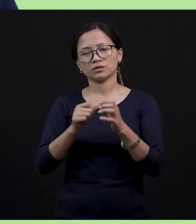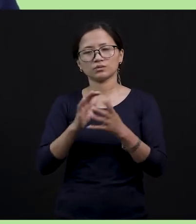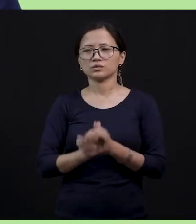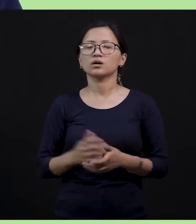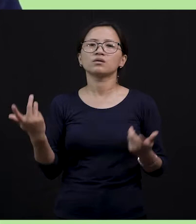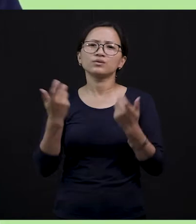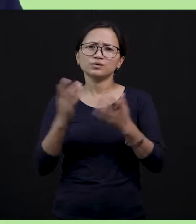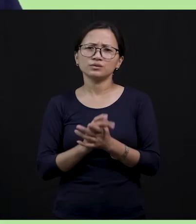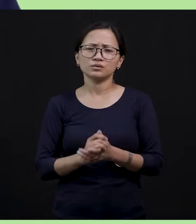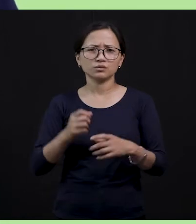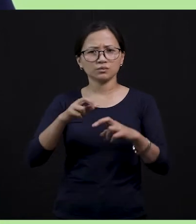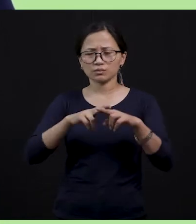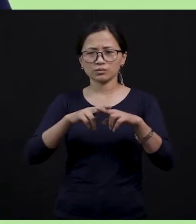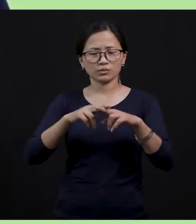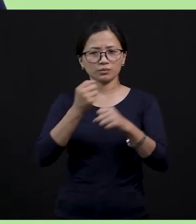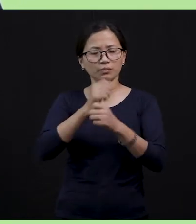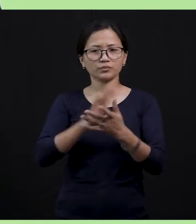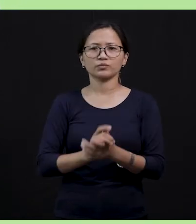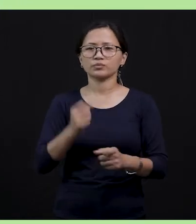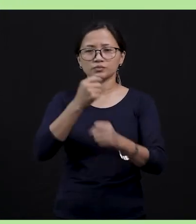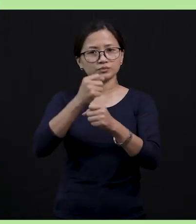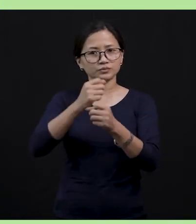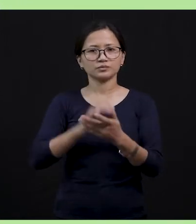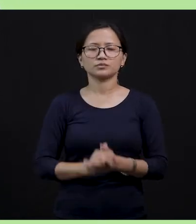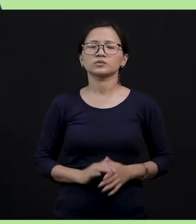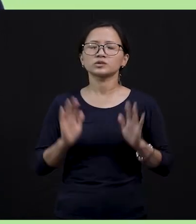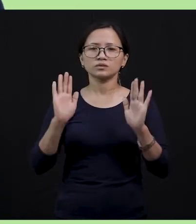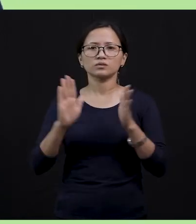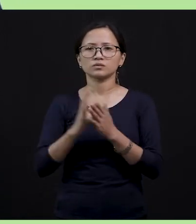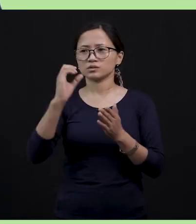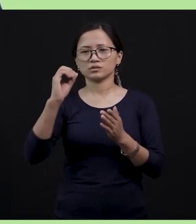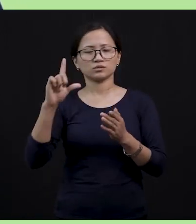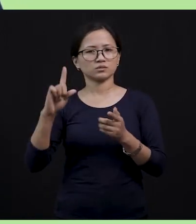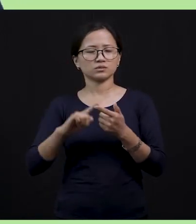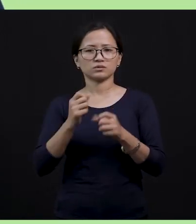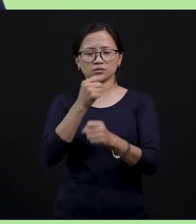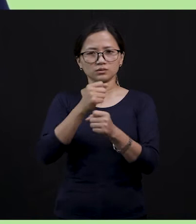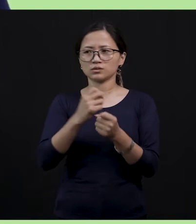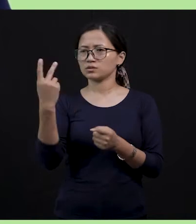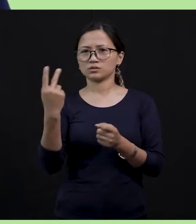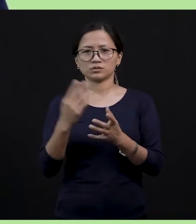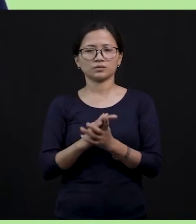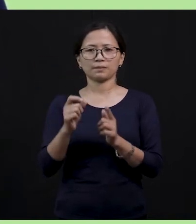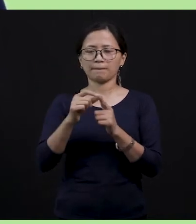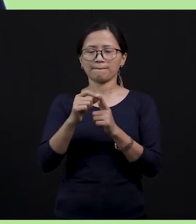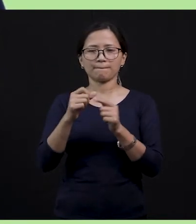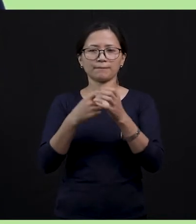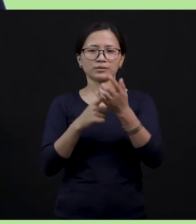a government? So what happens is then you have coalition government. So coalition government is these two parties